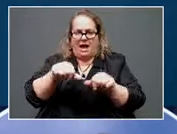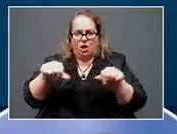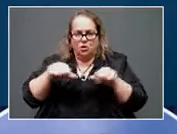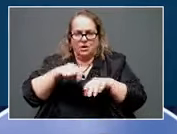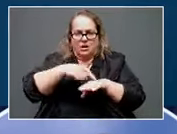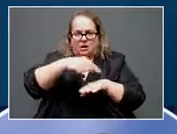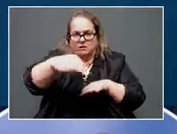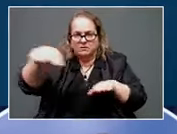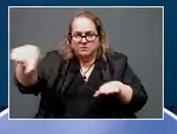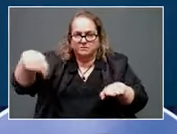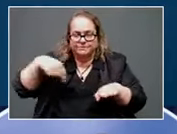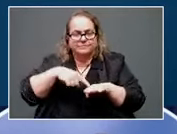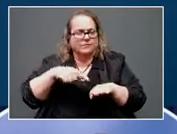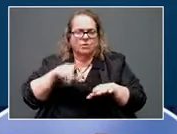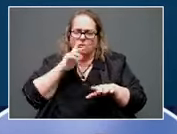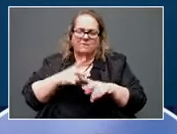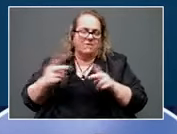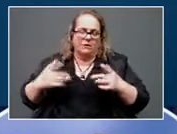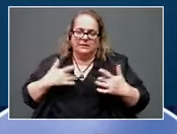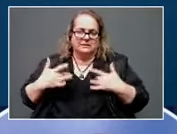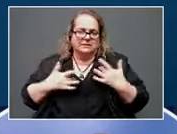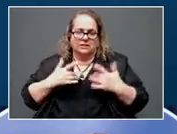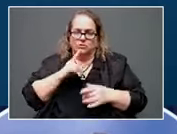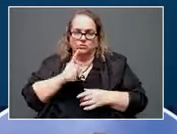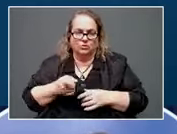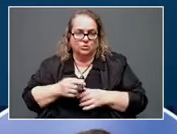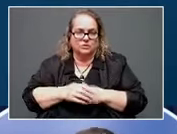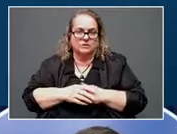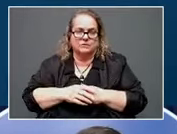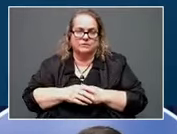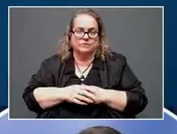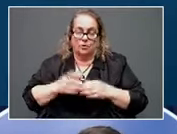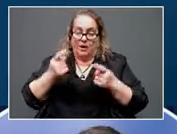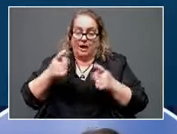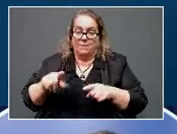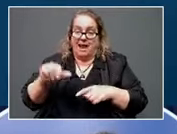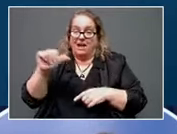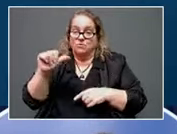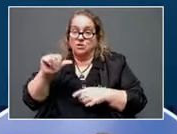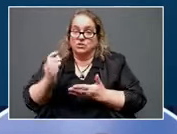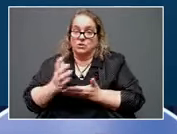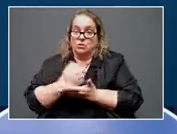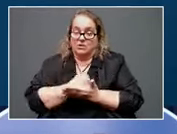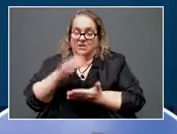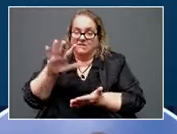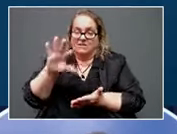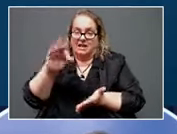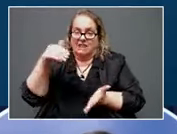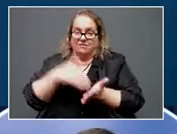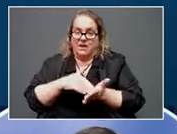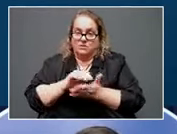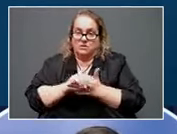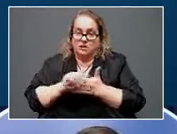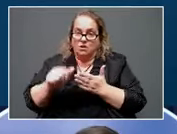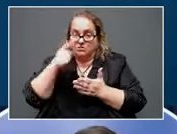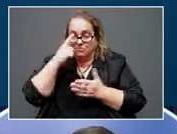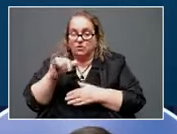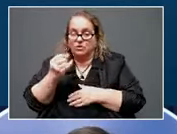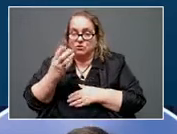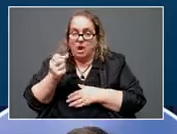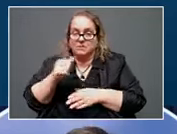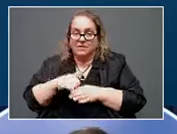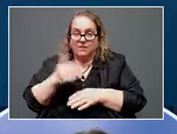exciting. What happens? Average annual wage of $59,000 for the jobs that are down there. They're going to help